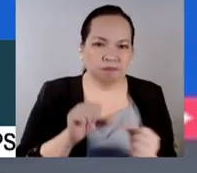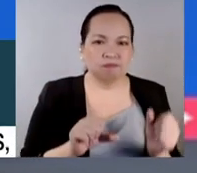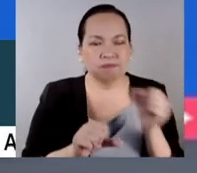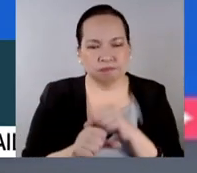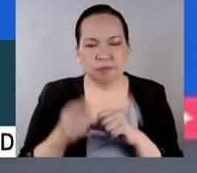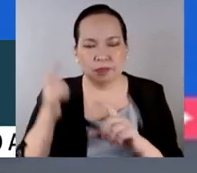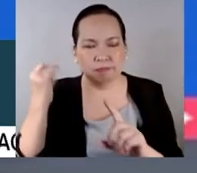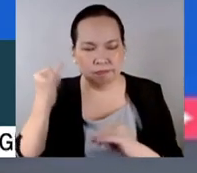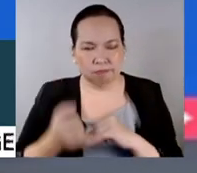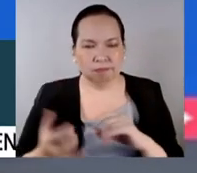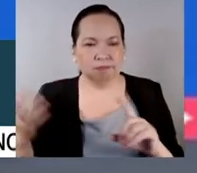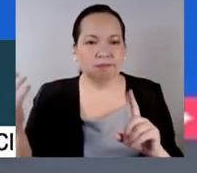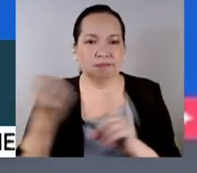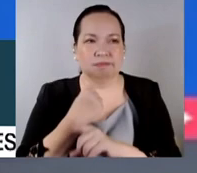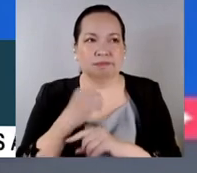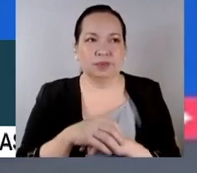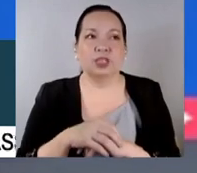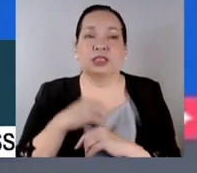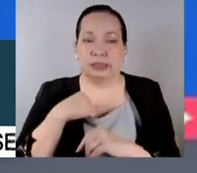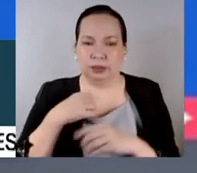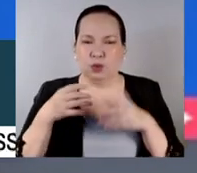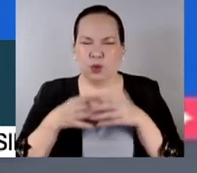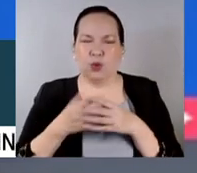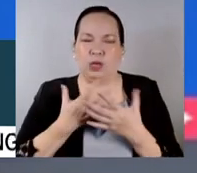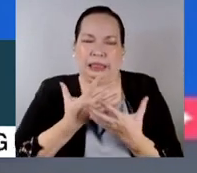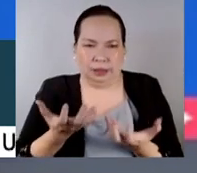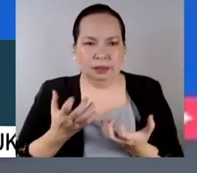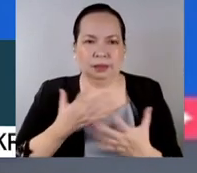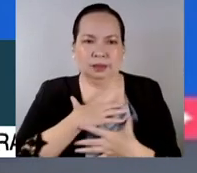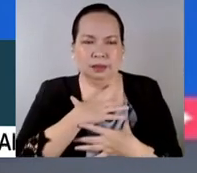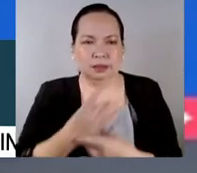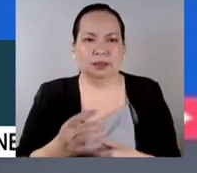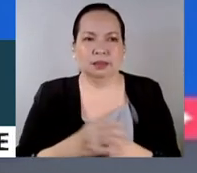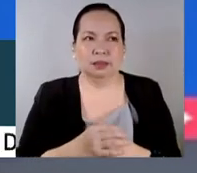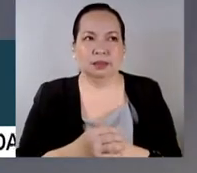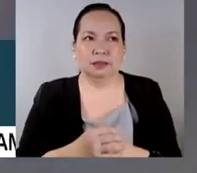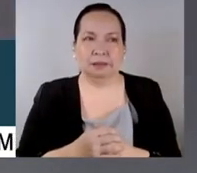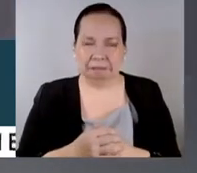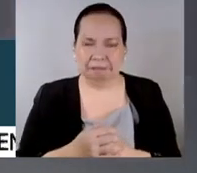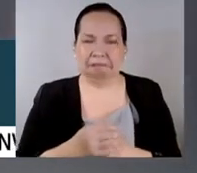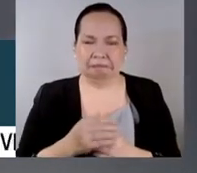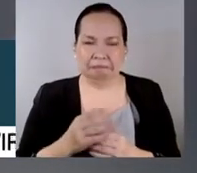end. That's what our guys love. That's what we're looking forward to it.